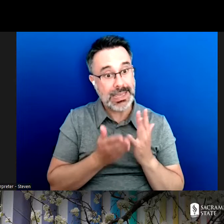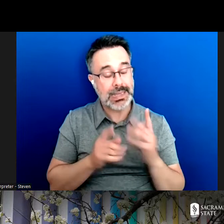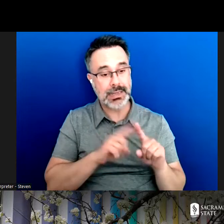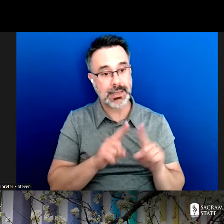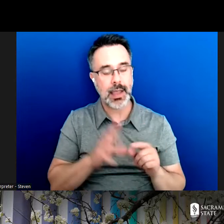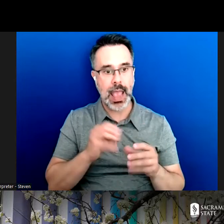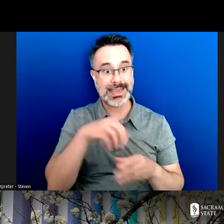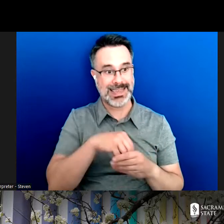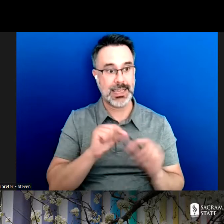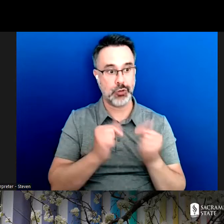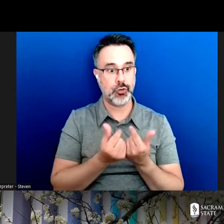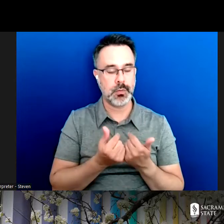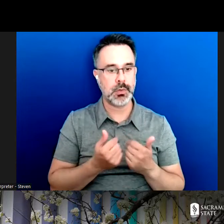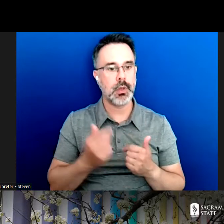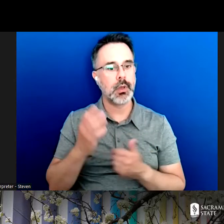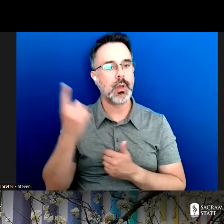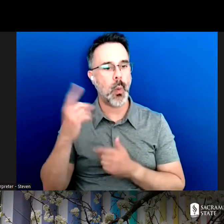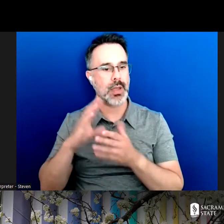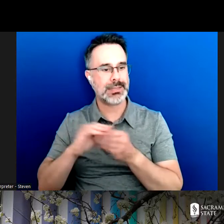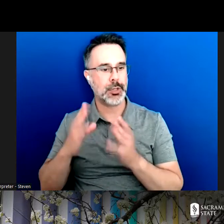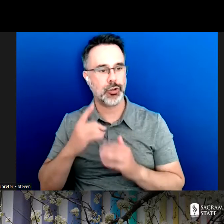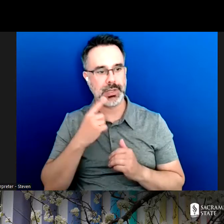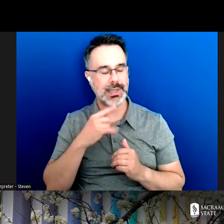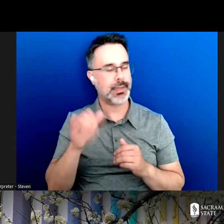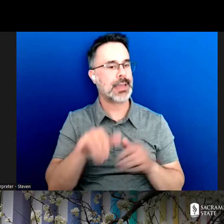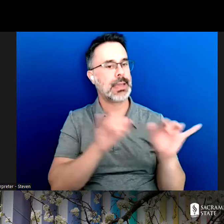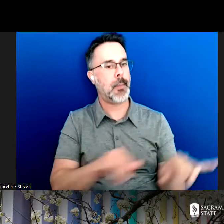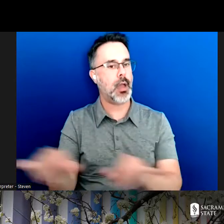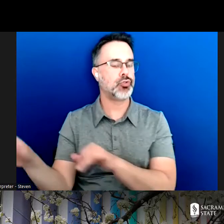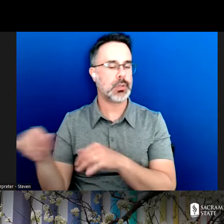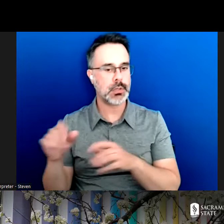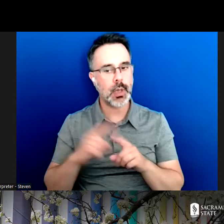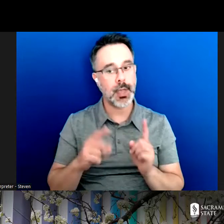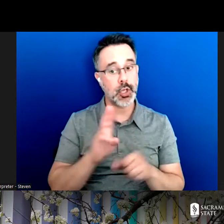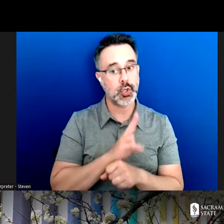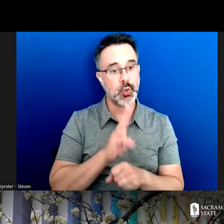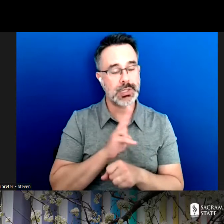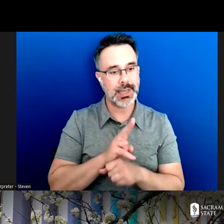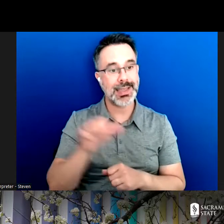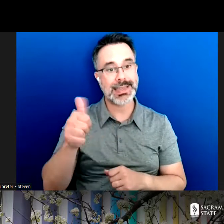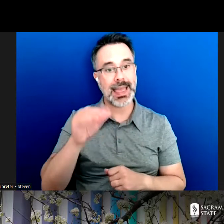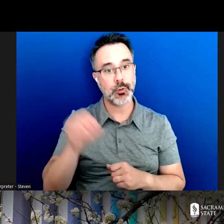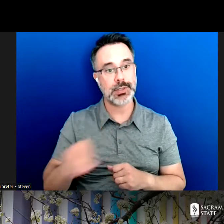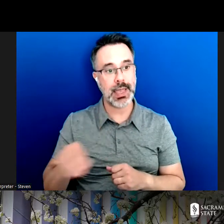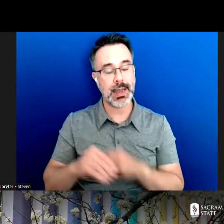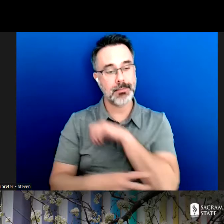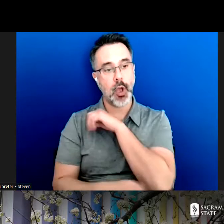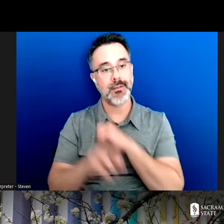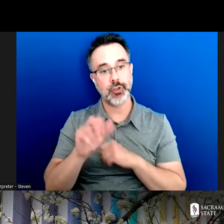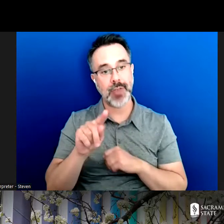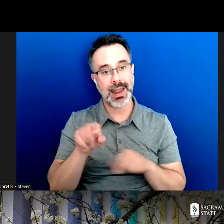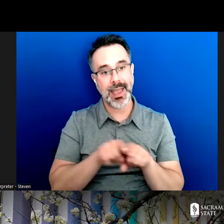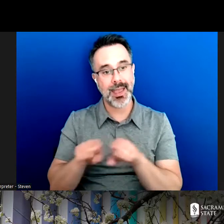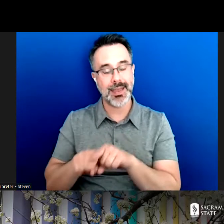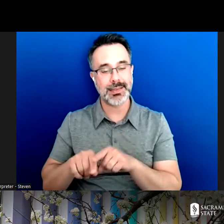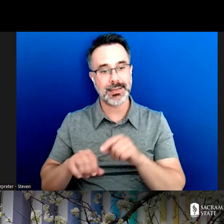such as the speaker mentioned. Following this example, using the 10% poverty rate as a baseline in calculating